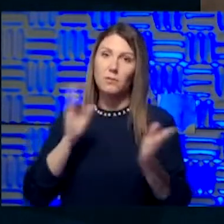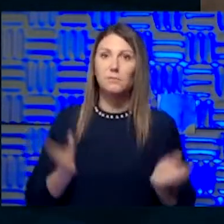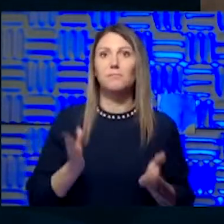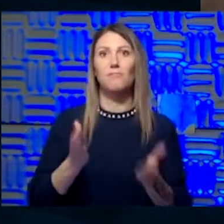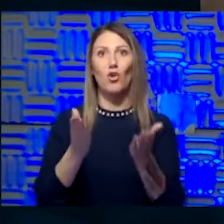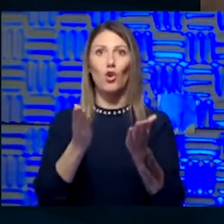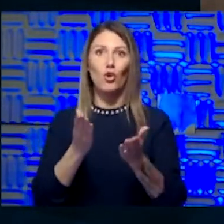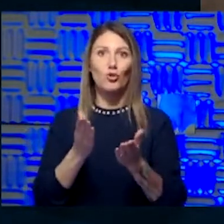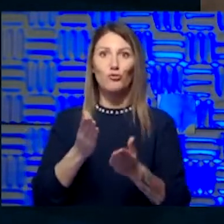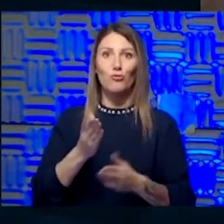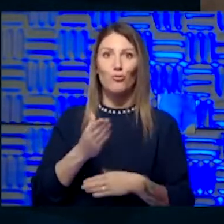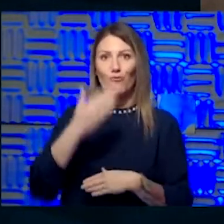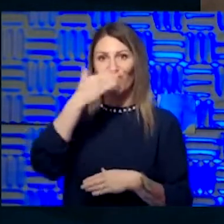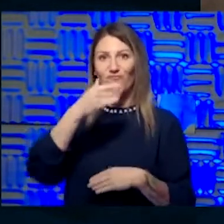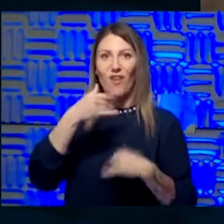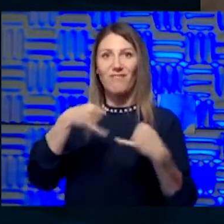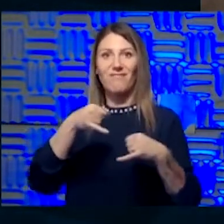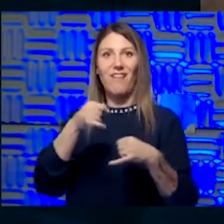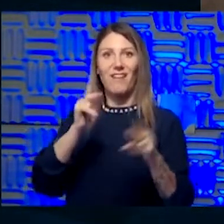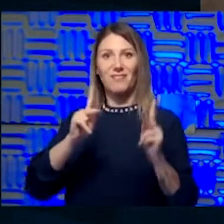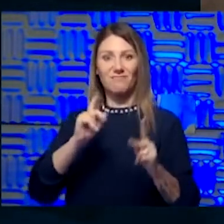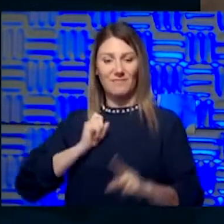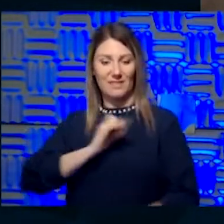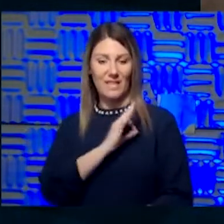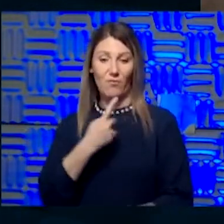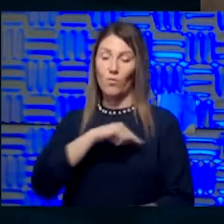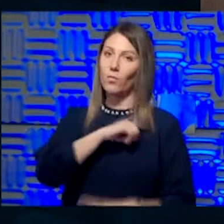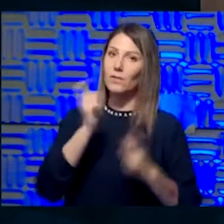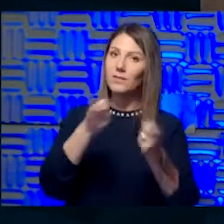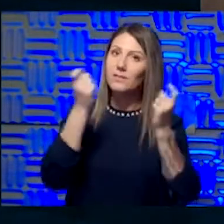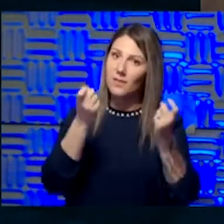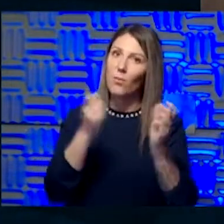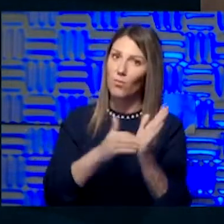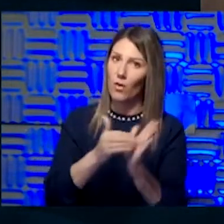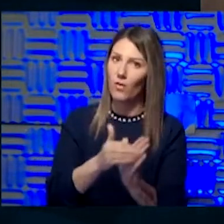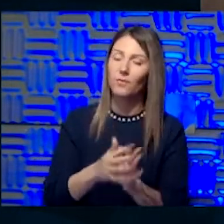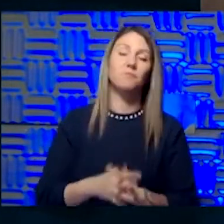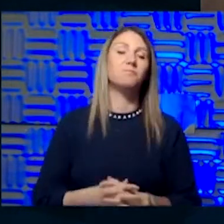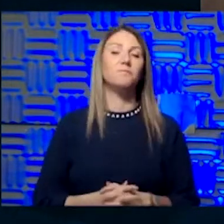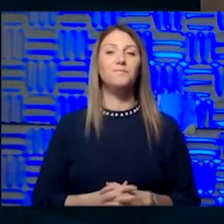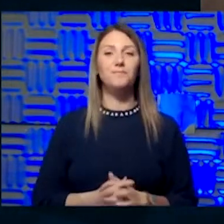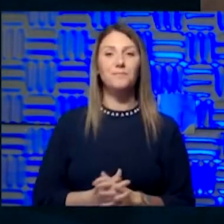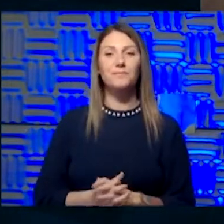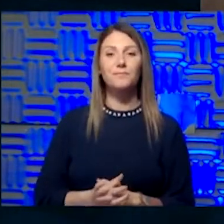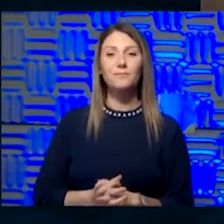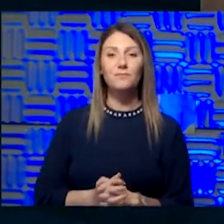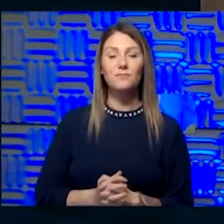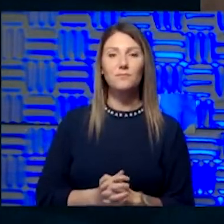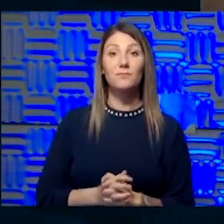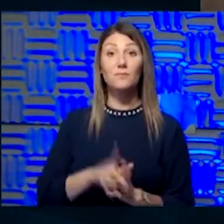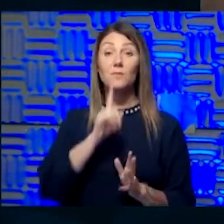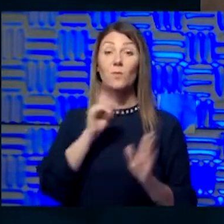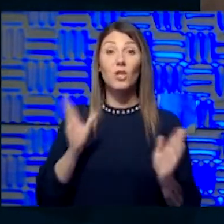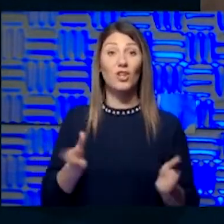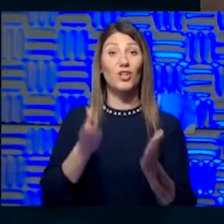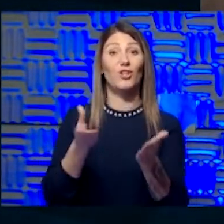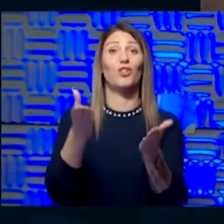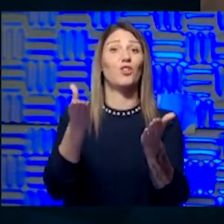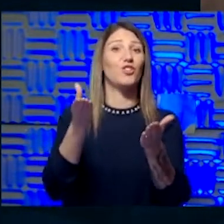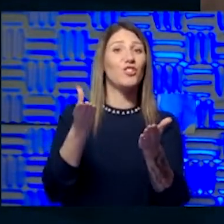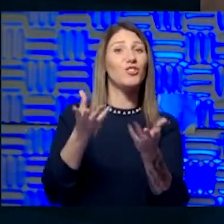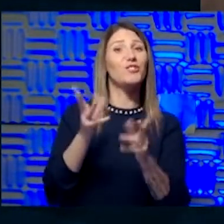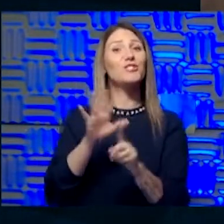see those people get to be discharged, and we celebrate those quite a bit. It's an encouraging trend, I think,